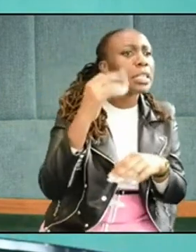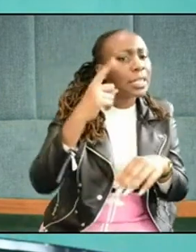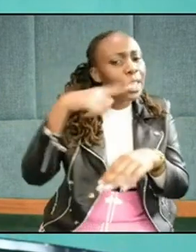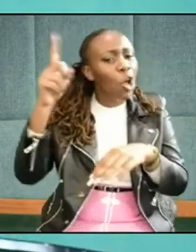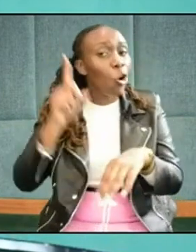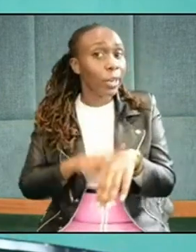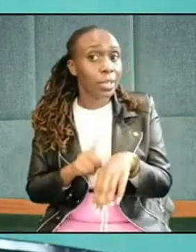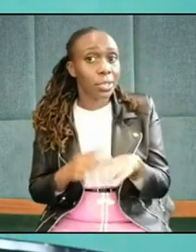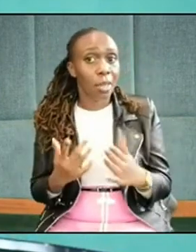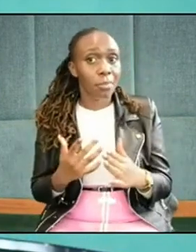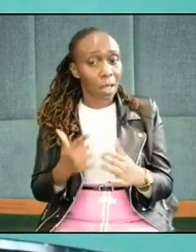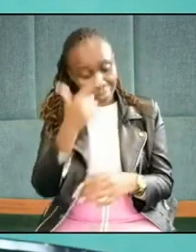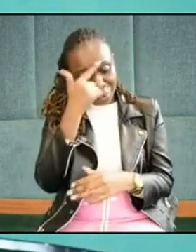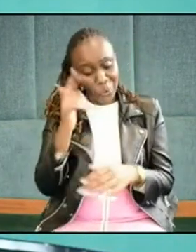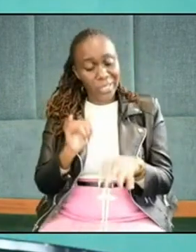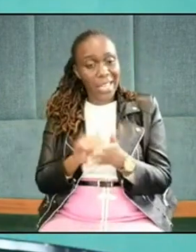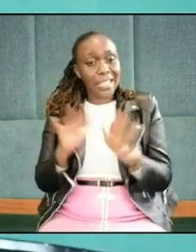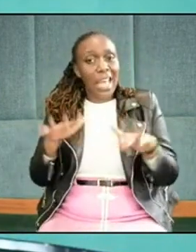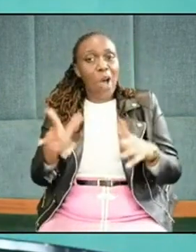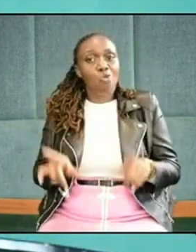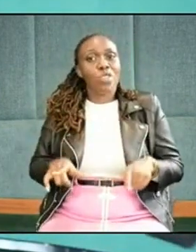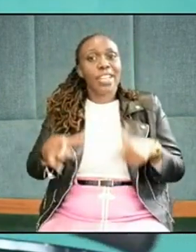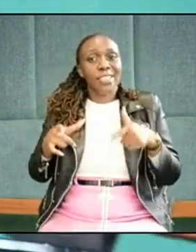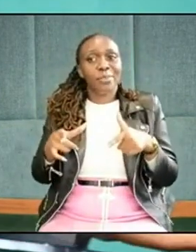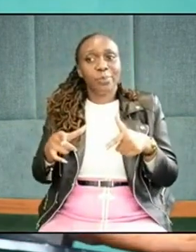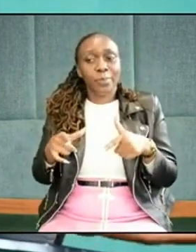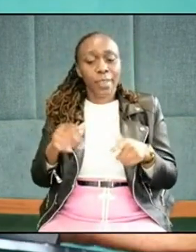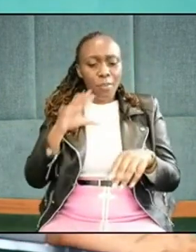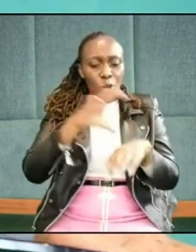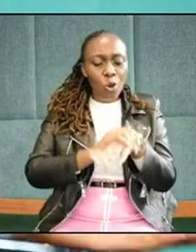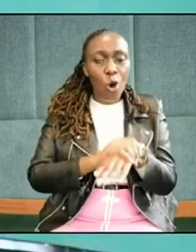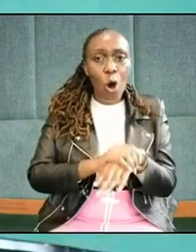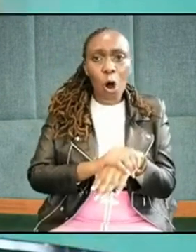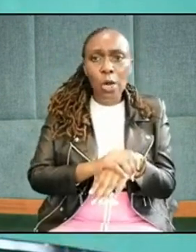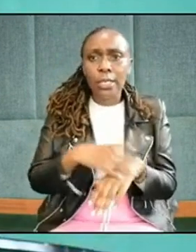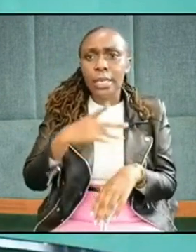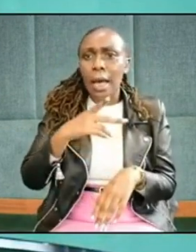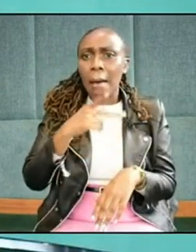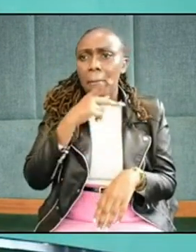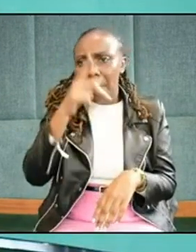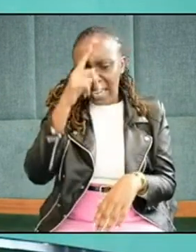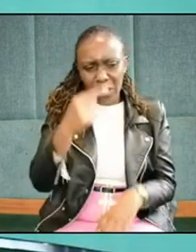Because that's the way we live. Have you heard parents saying, "This child is